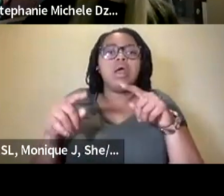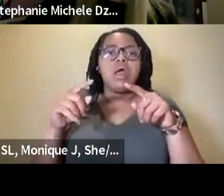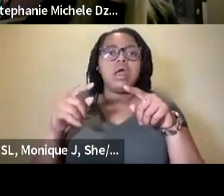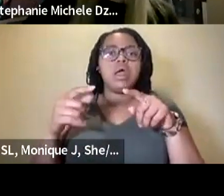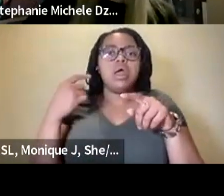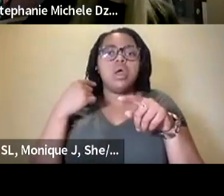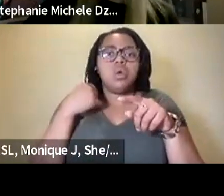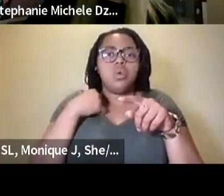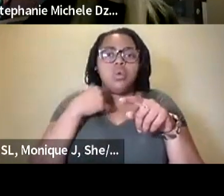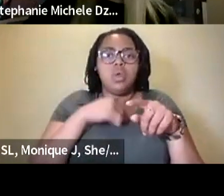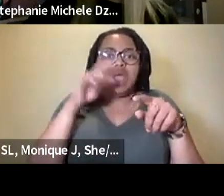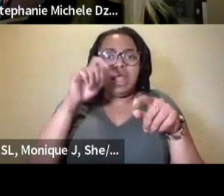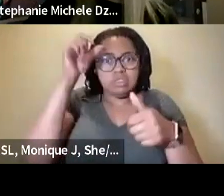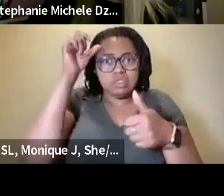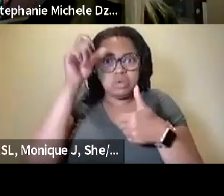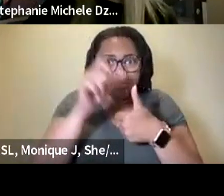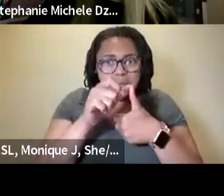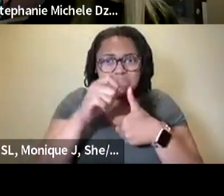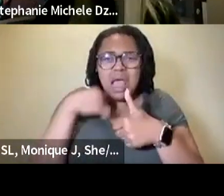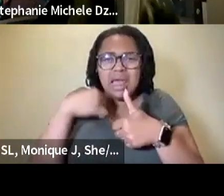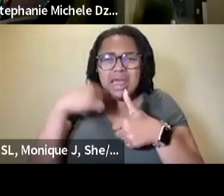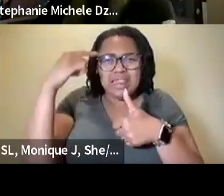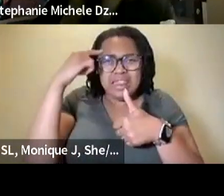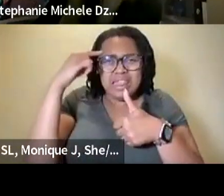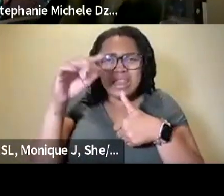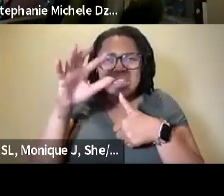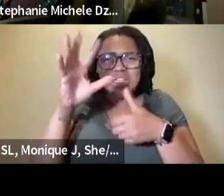mind, I think there are